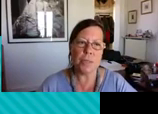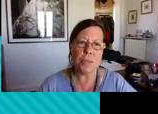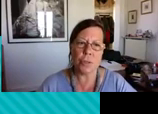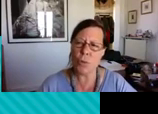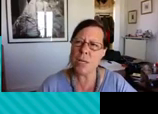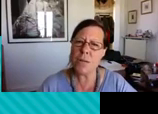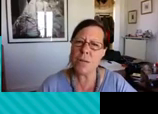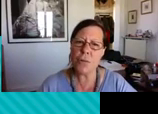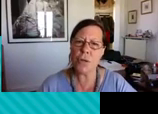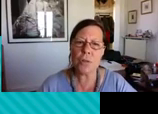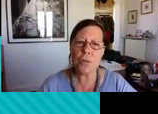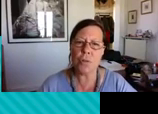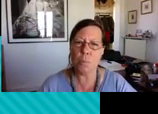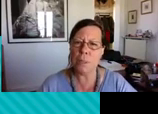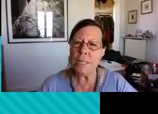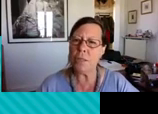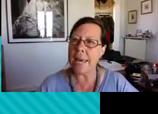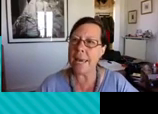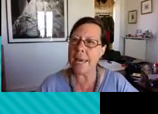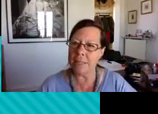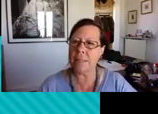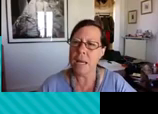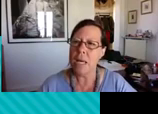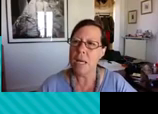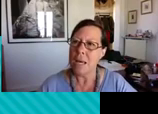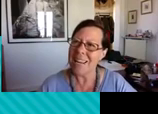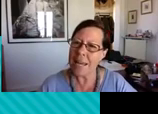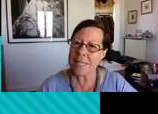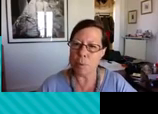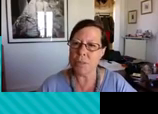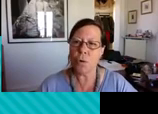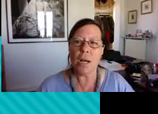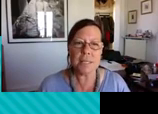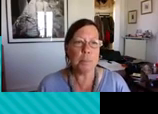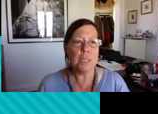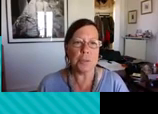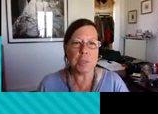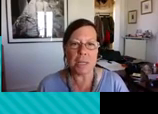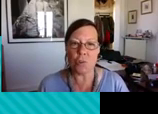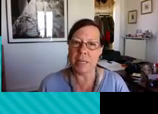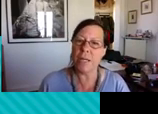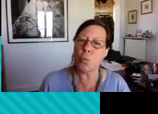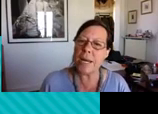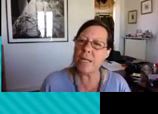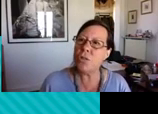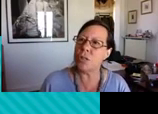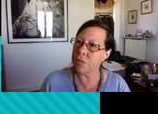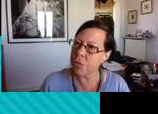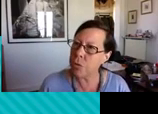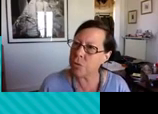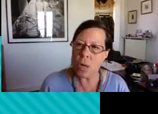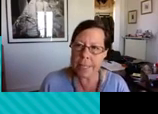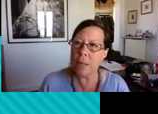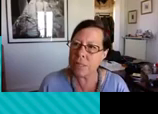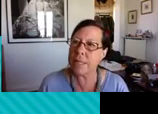voter register, you need to talk to political analysts and experts across the political spectrum and get a range of